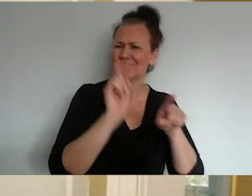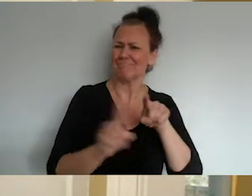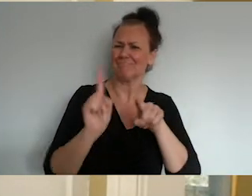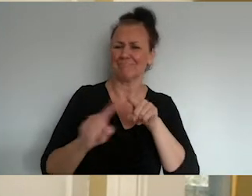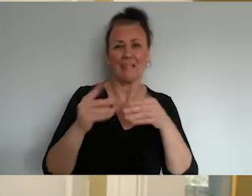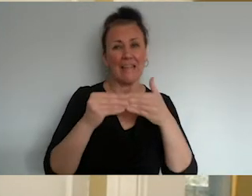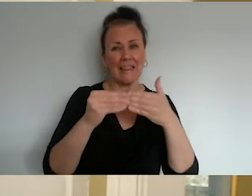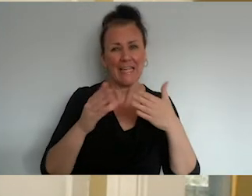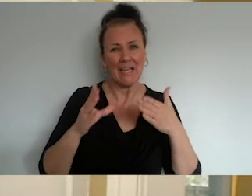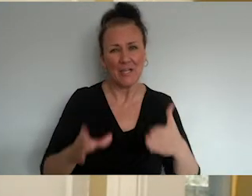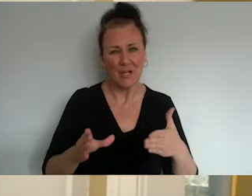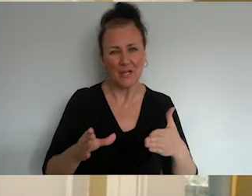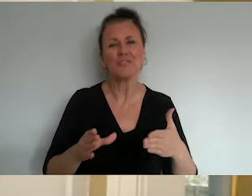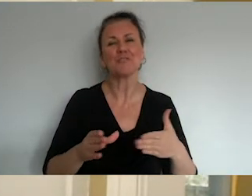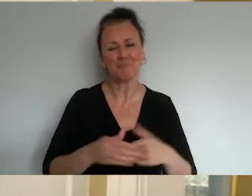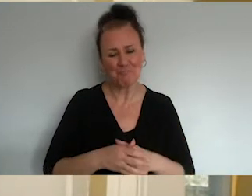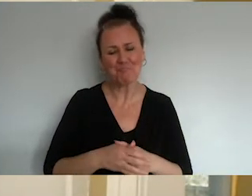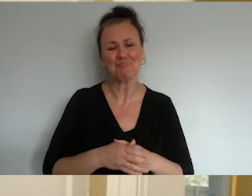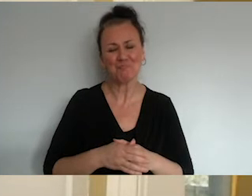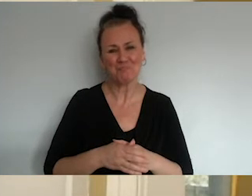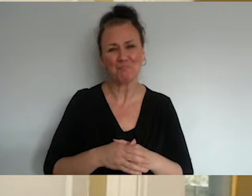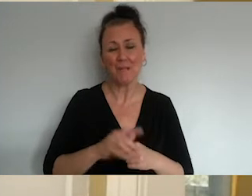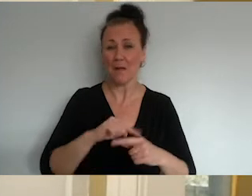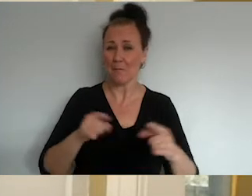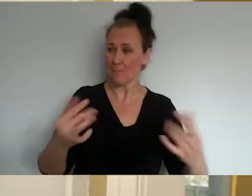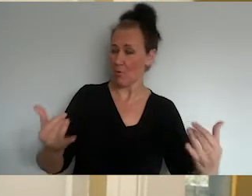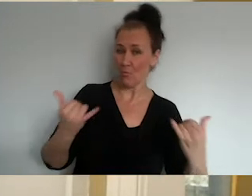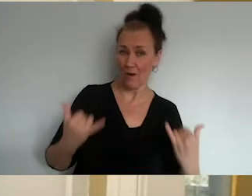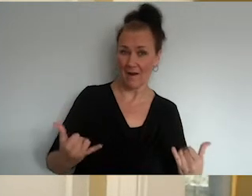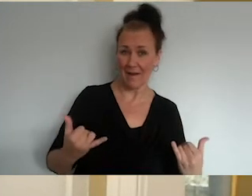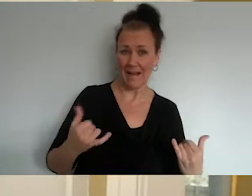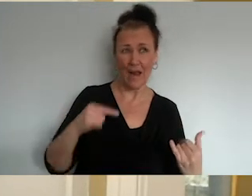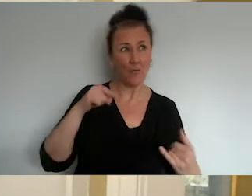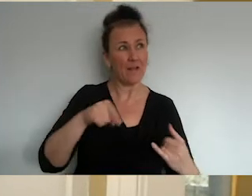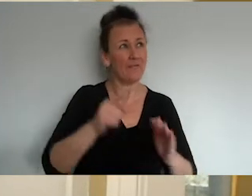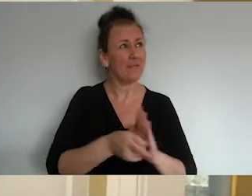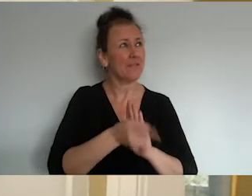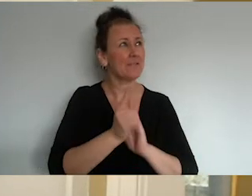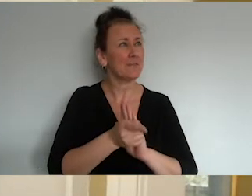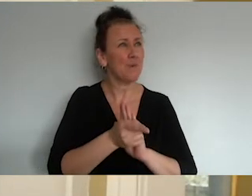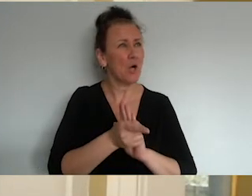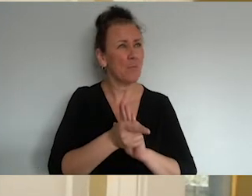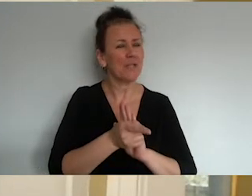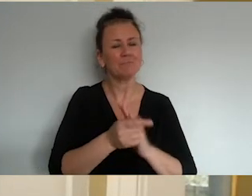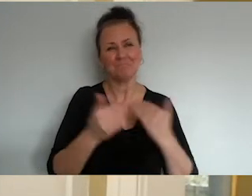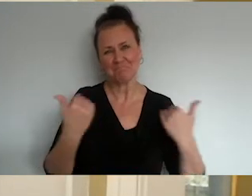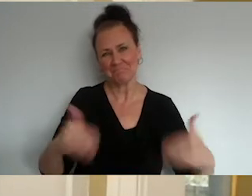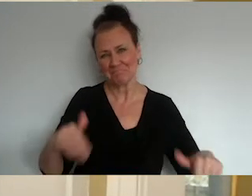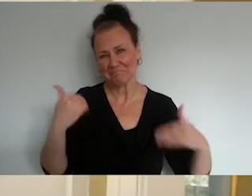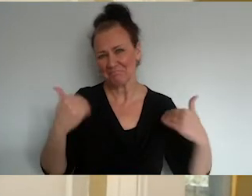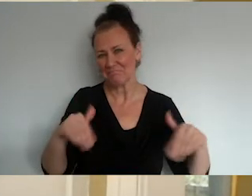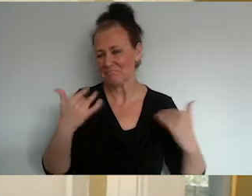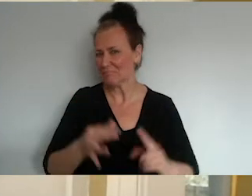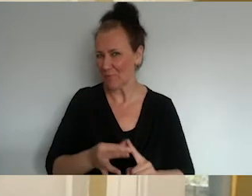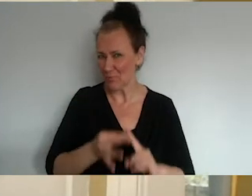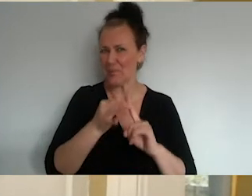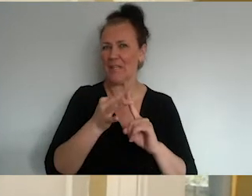as leaders of every stripe. But in this unprecedented moment in time, all